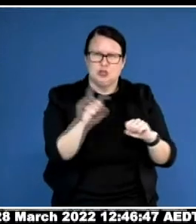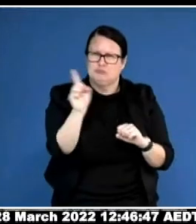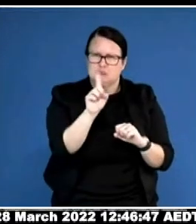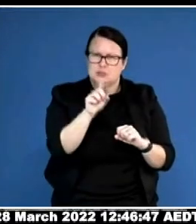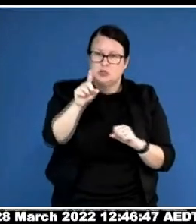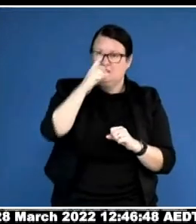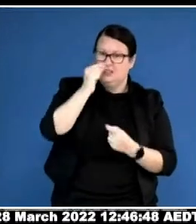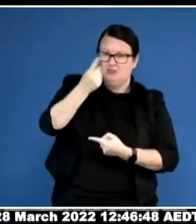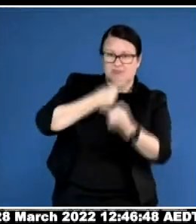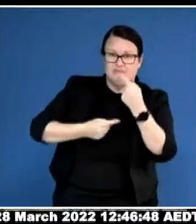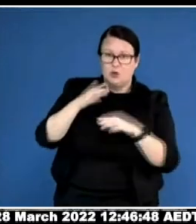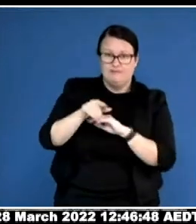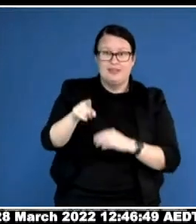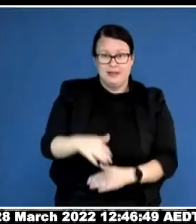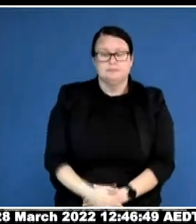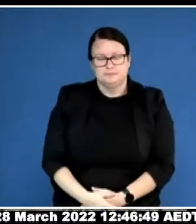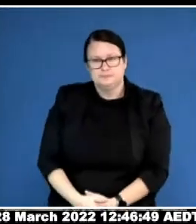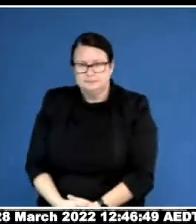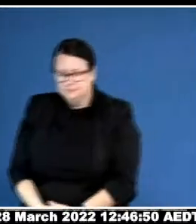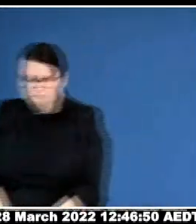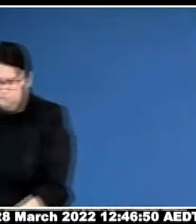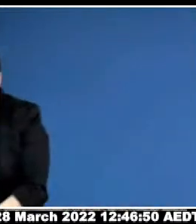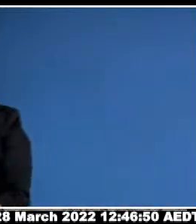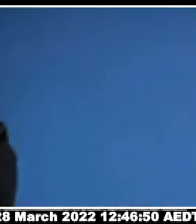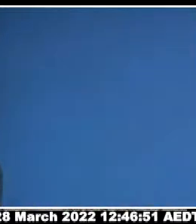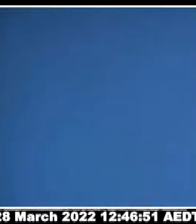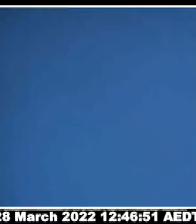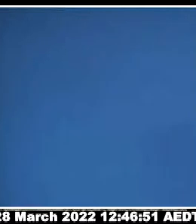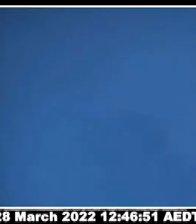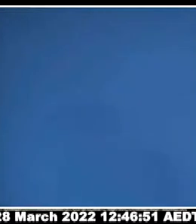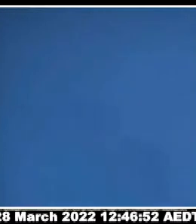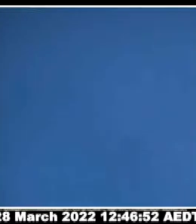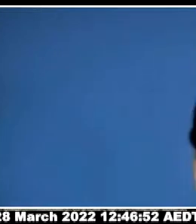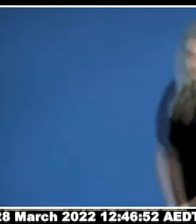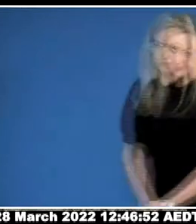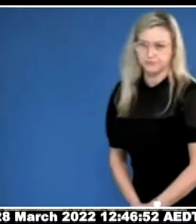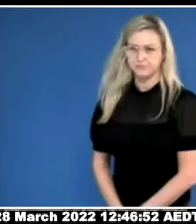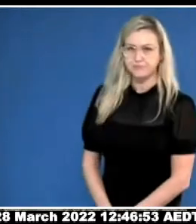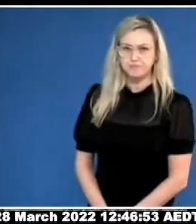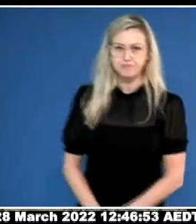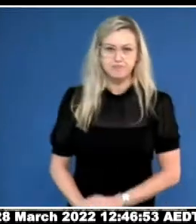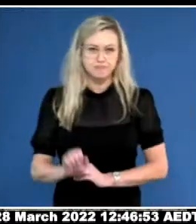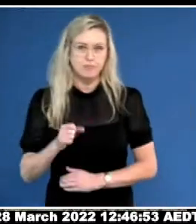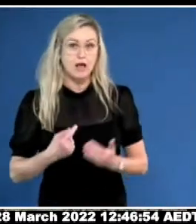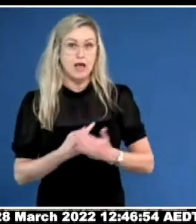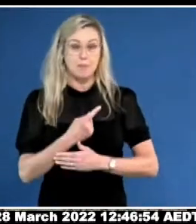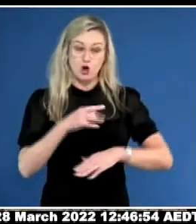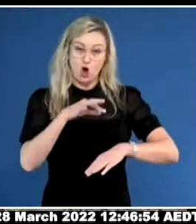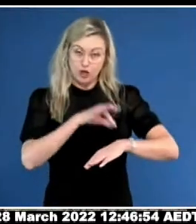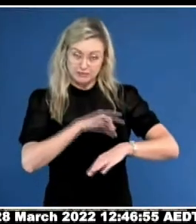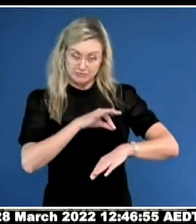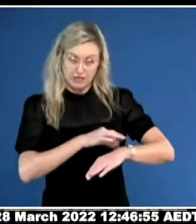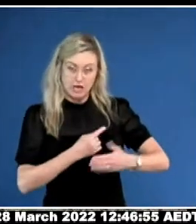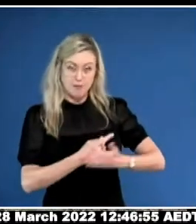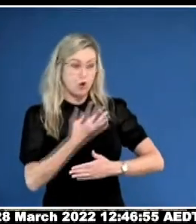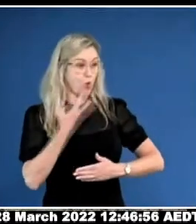talk about? Yeah, well, child protection were called in after that incident. Somebody in that emergency department, when I said, you know, disclosed that my